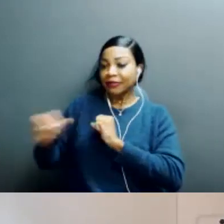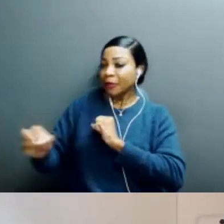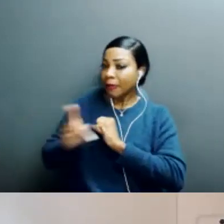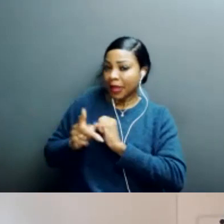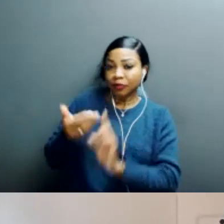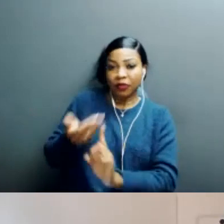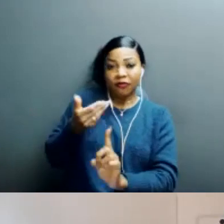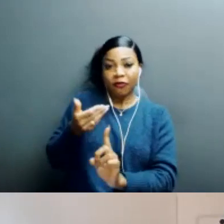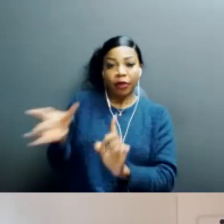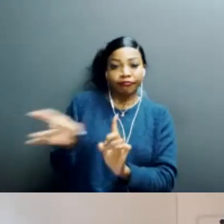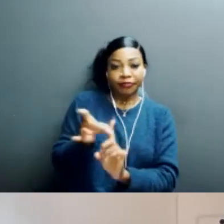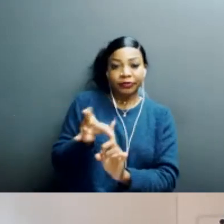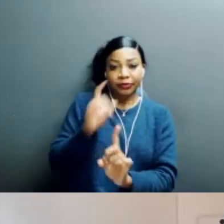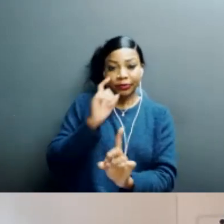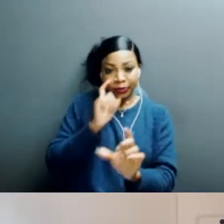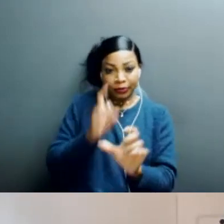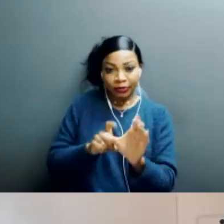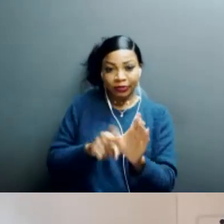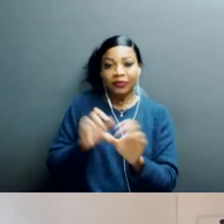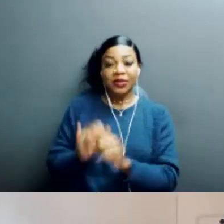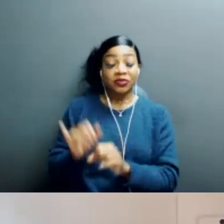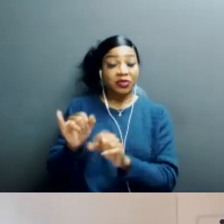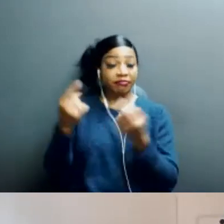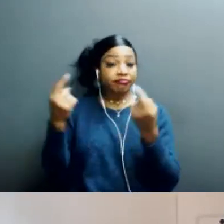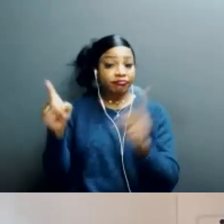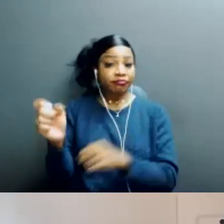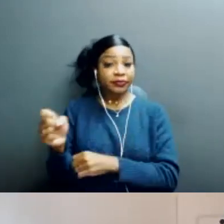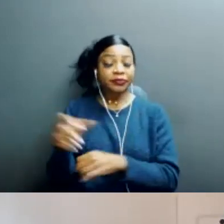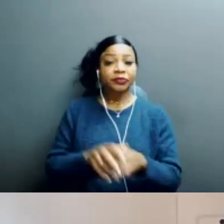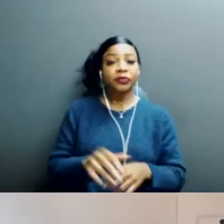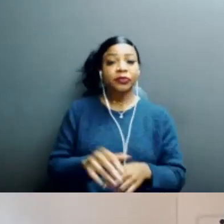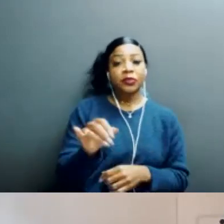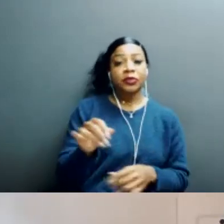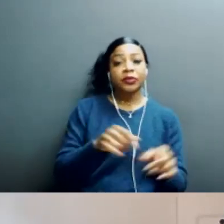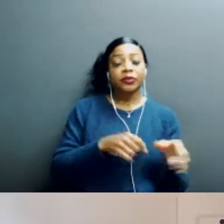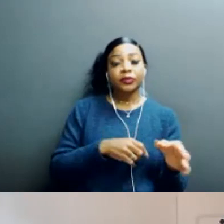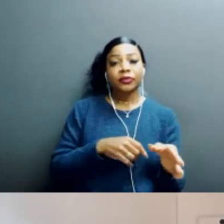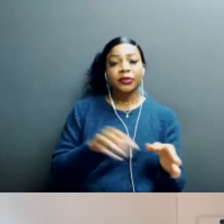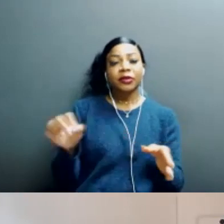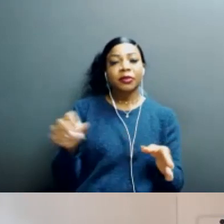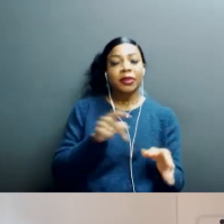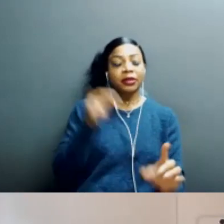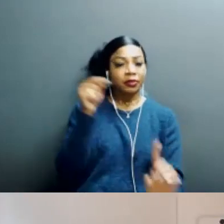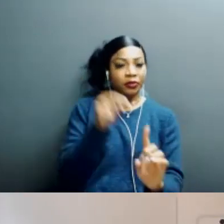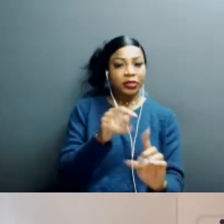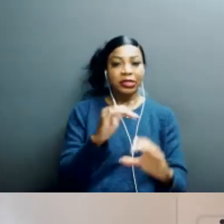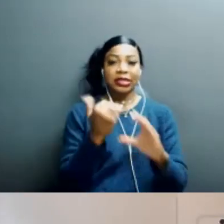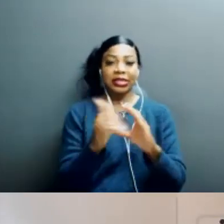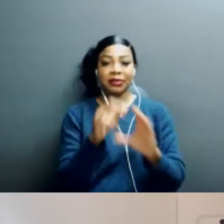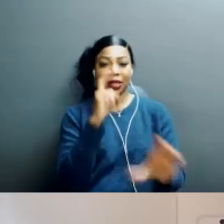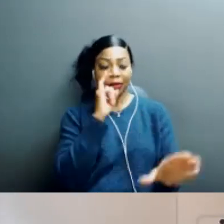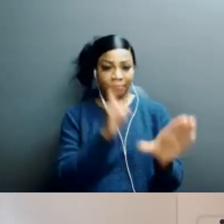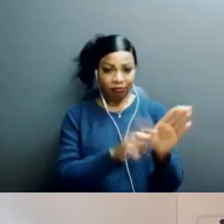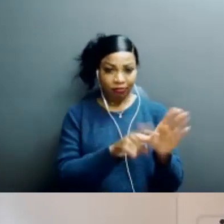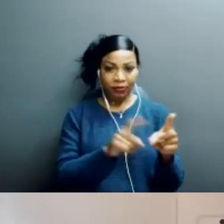infected and that's a very effective way just to the point of email compromises